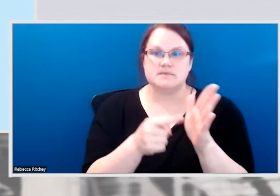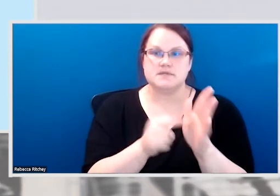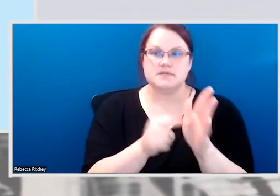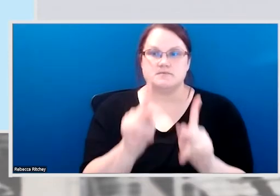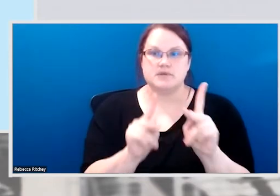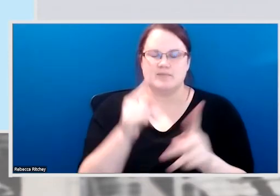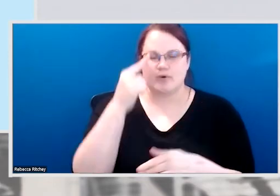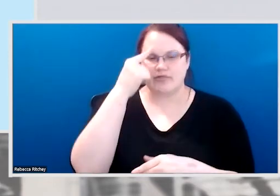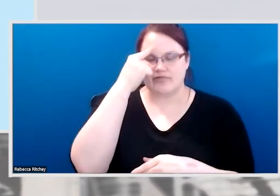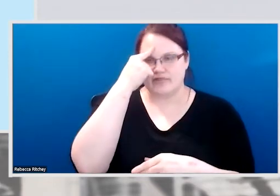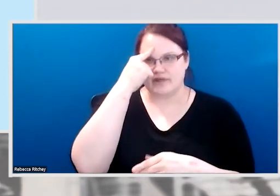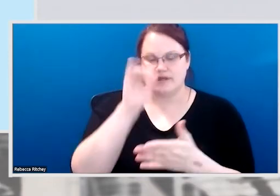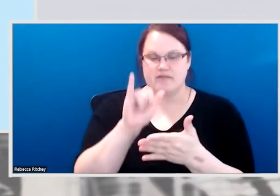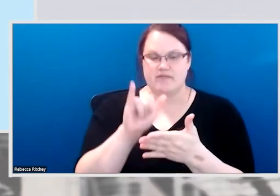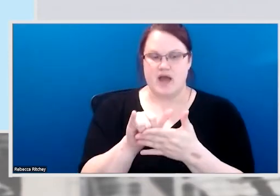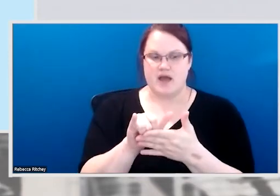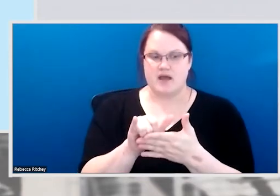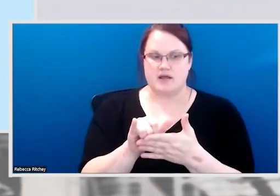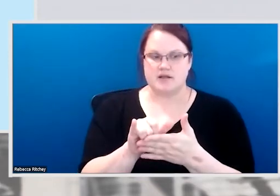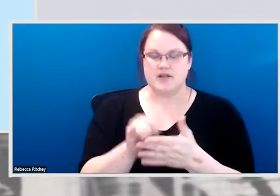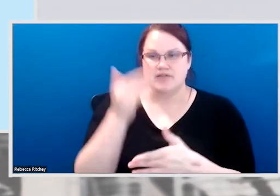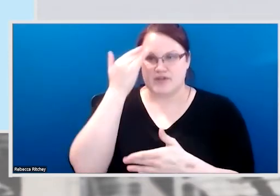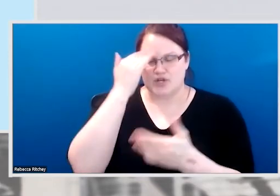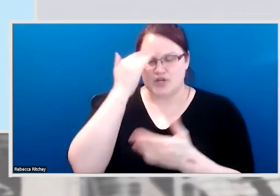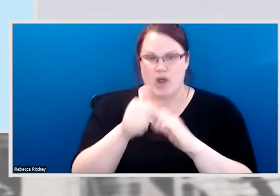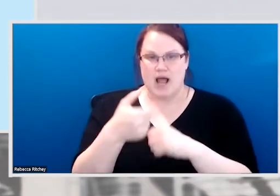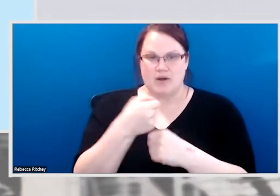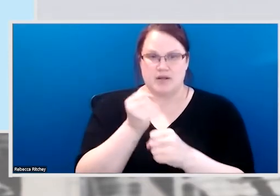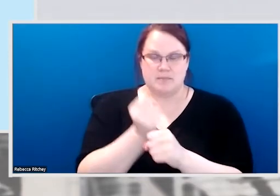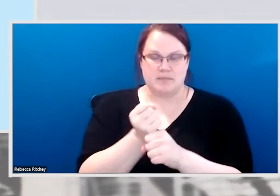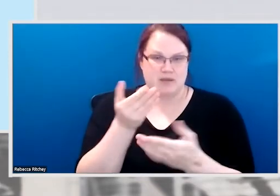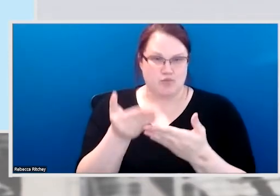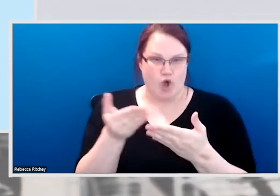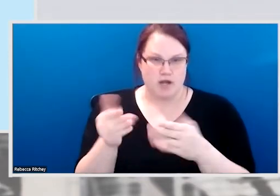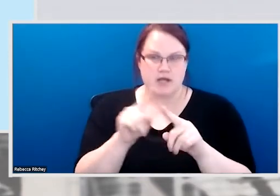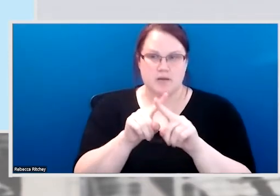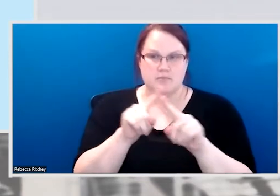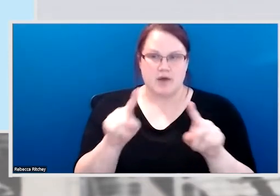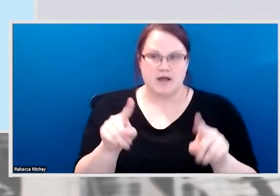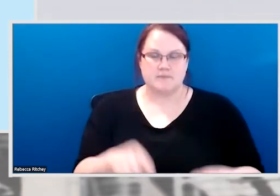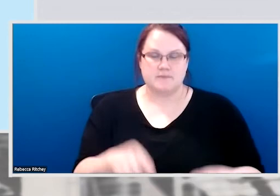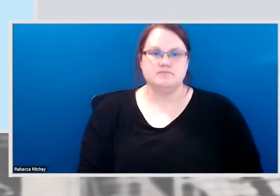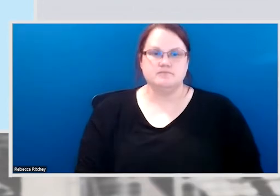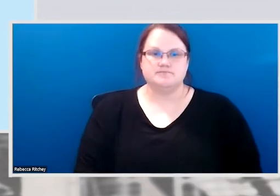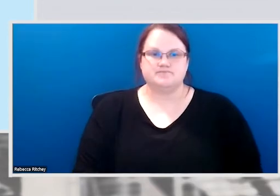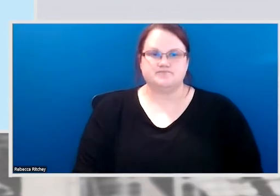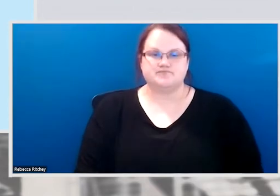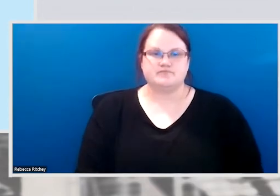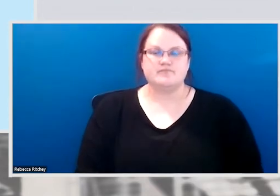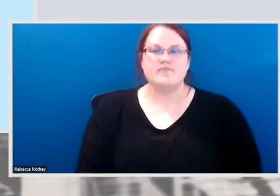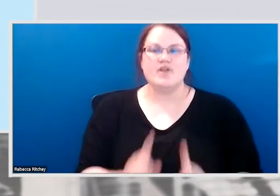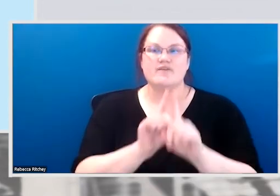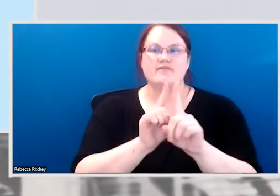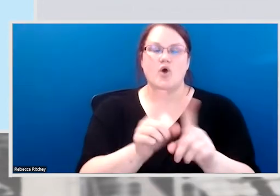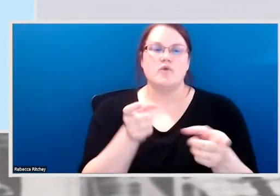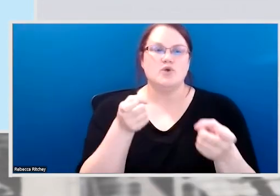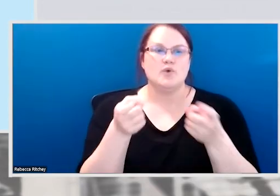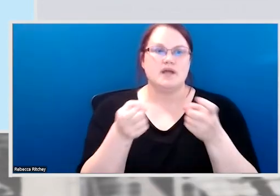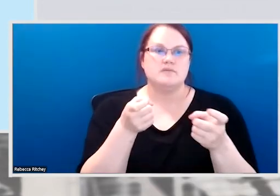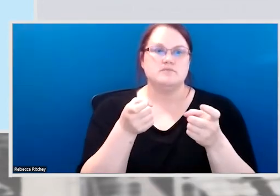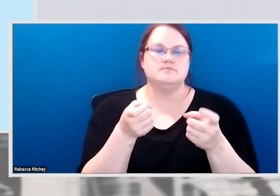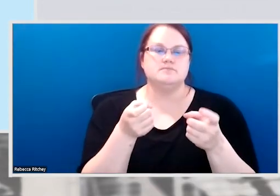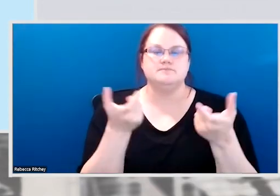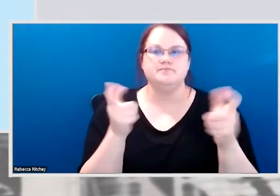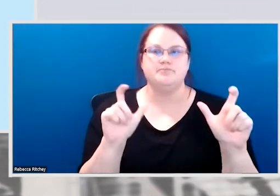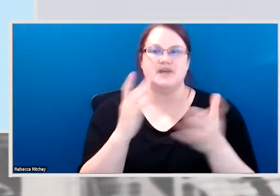that they know how to make their product, but following the regulations is a big